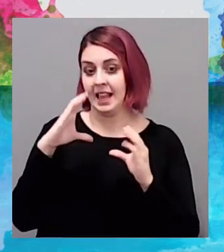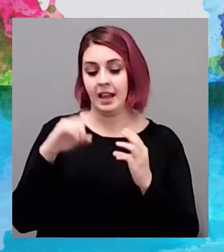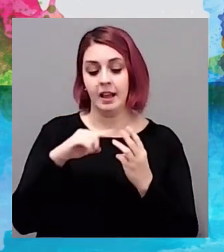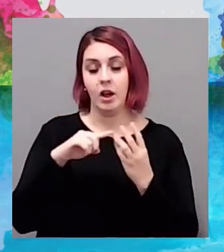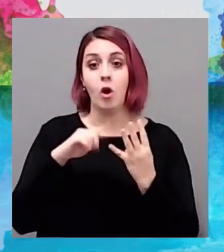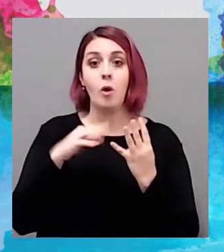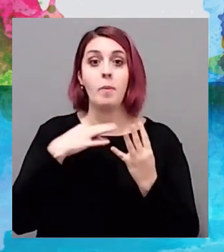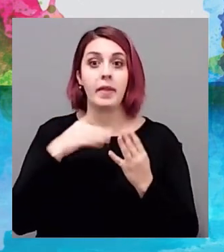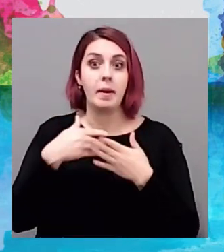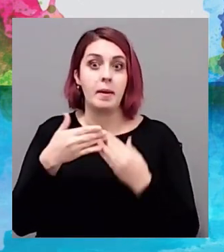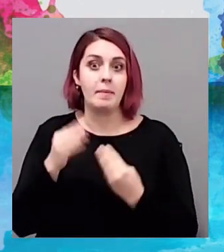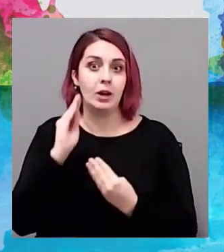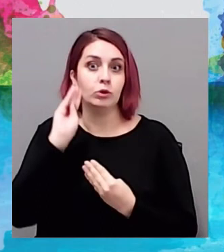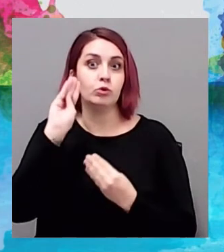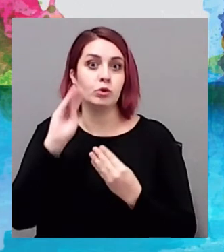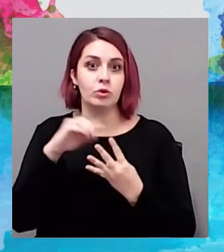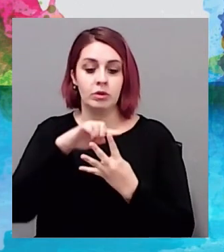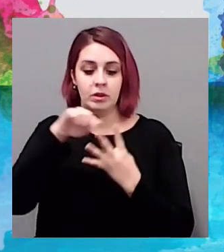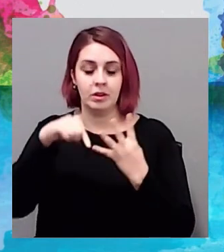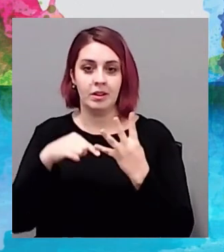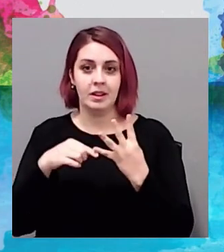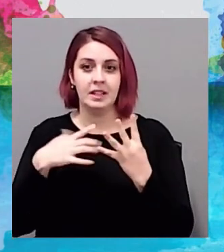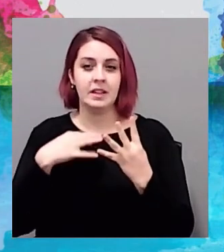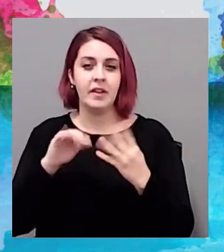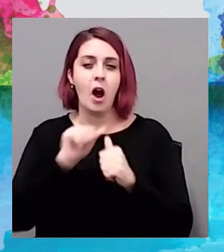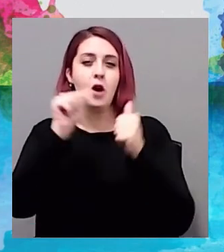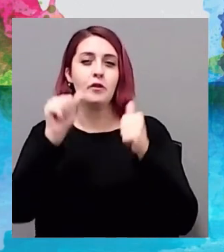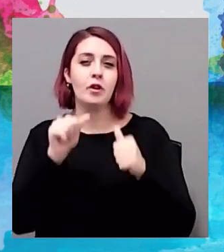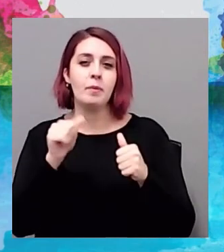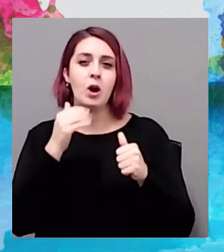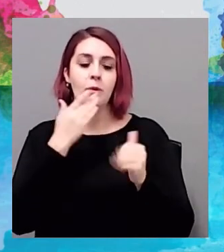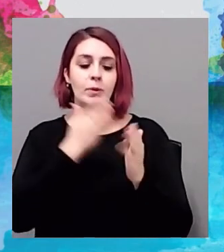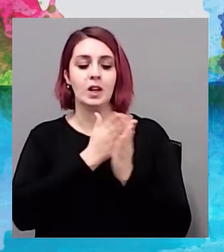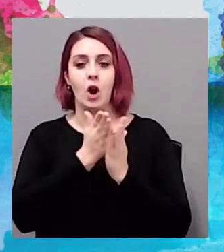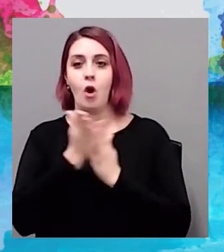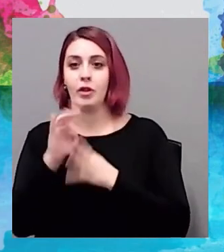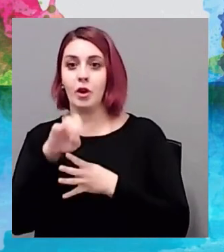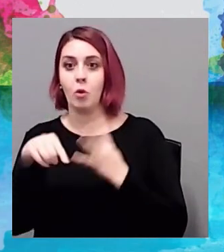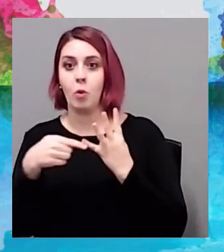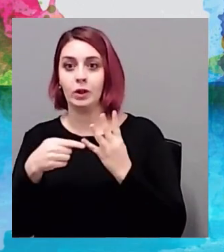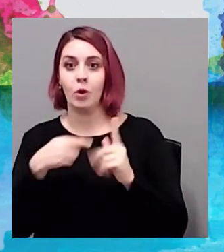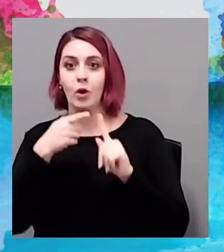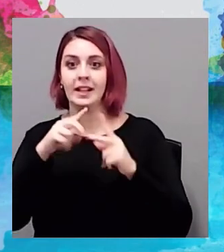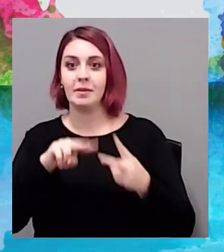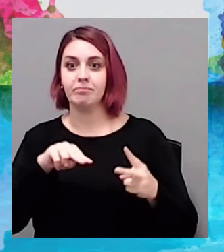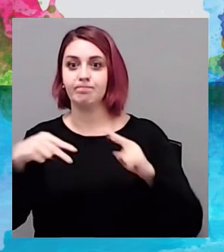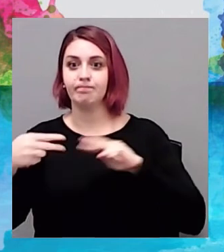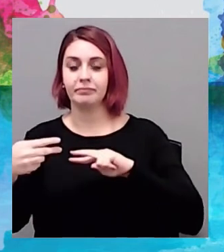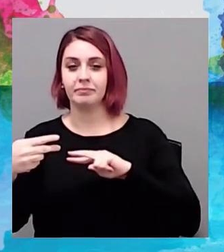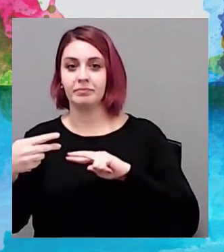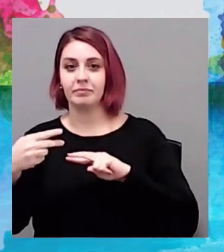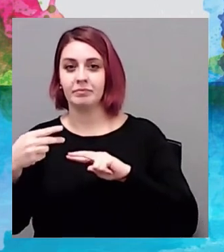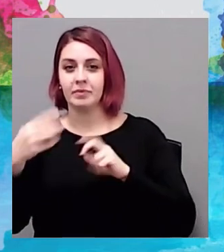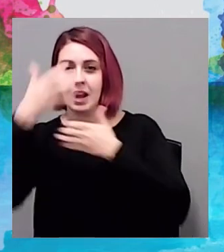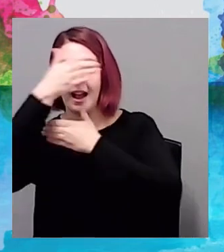a crescent moon. So there's several different options and ways to